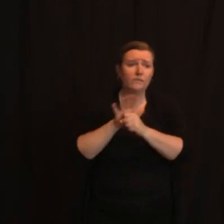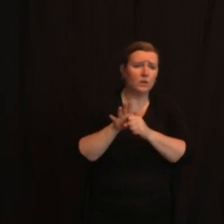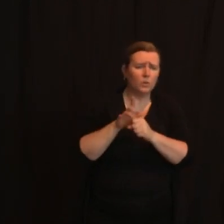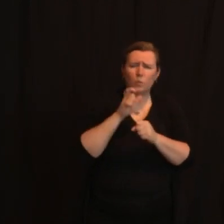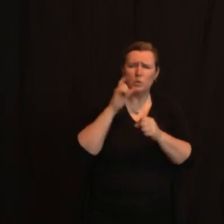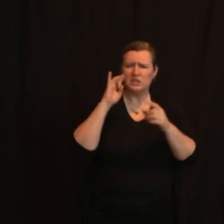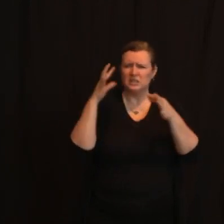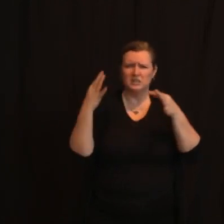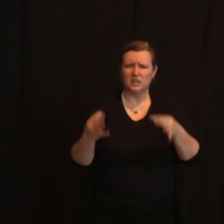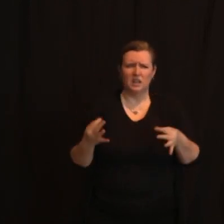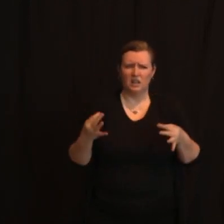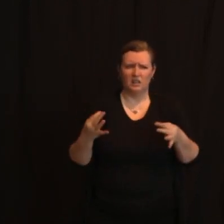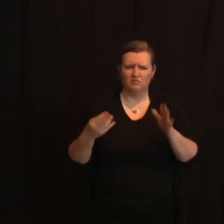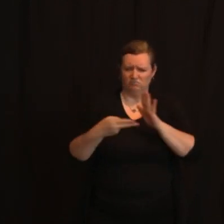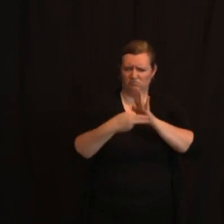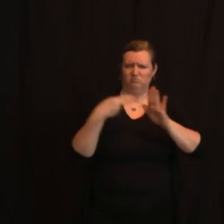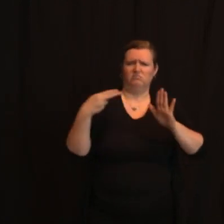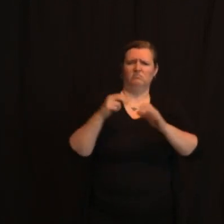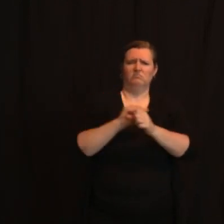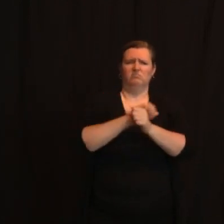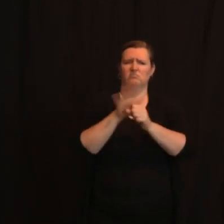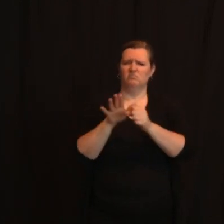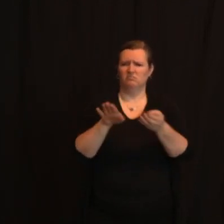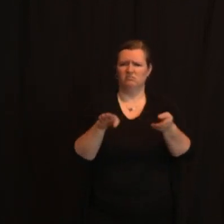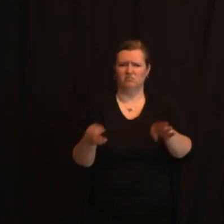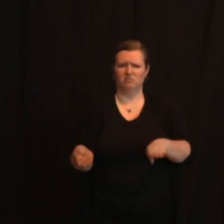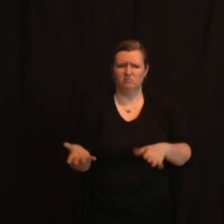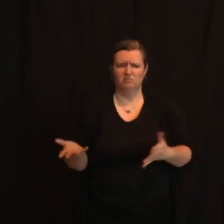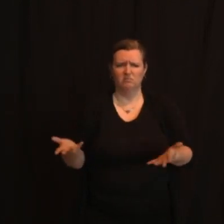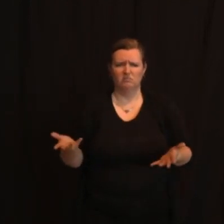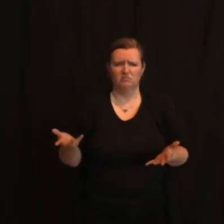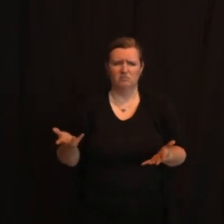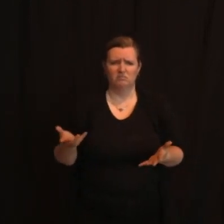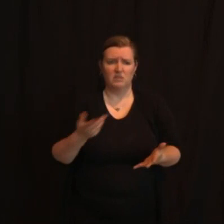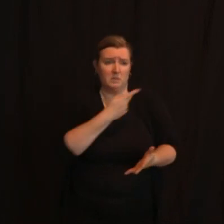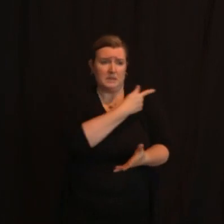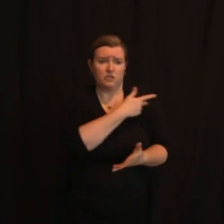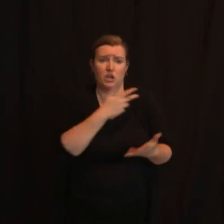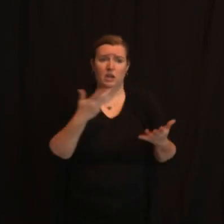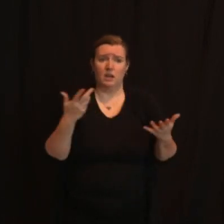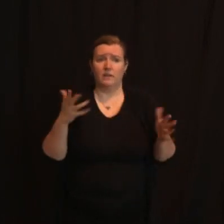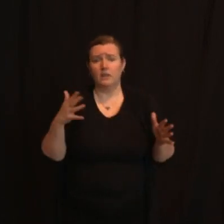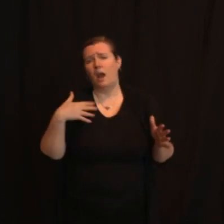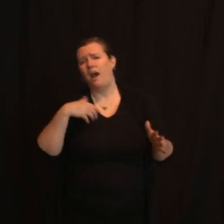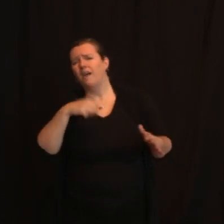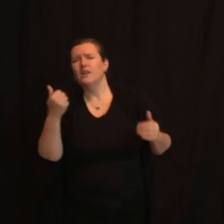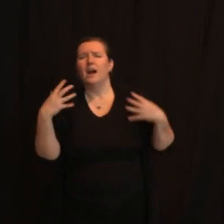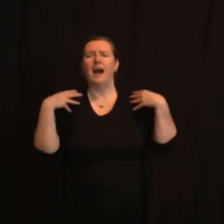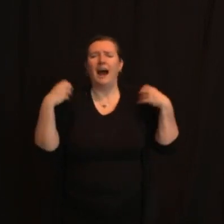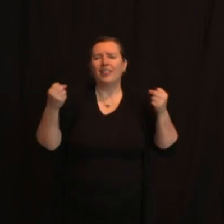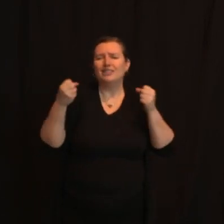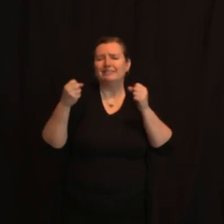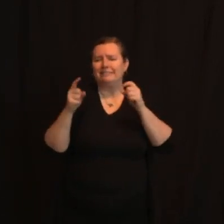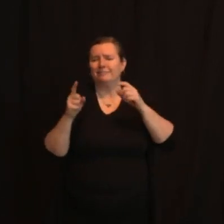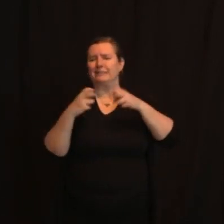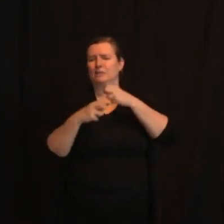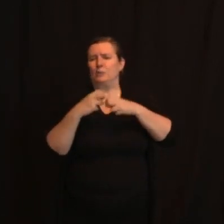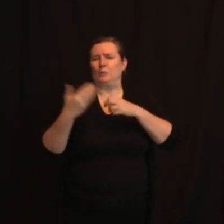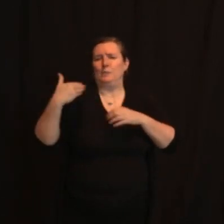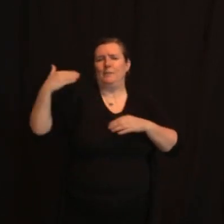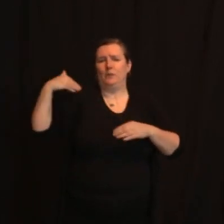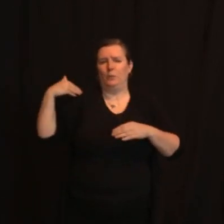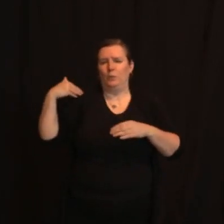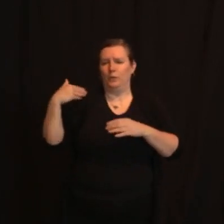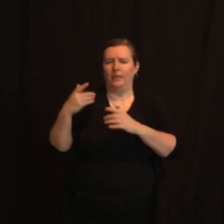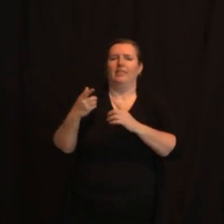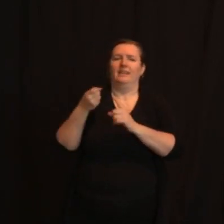a patient has an underlying condition, is it always counted as a coronavirus-related death? And as you're